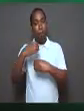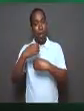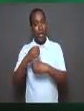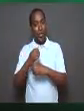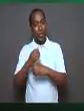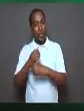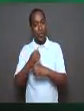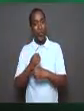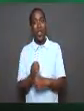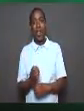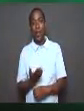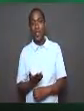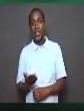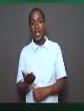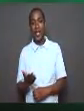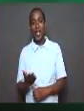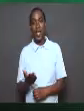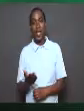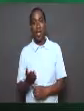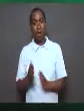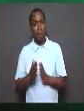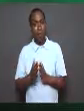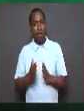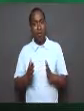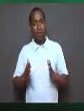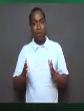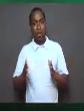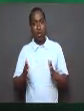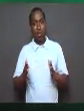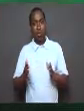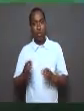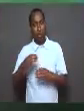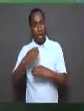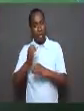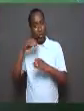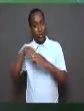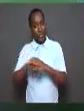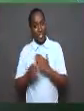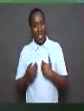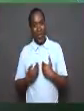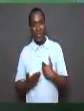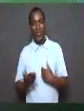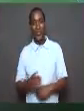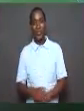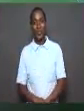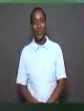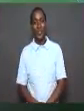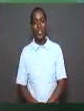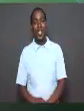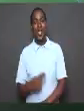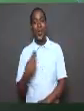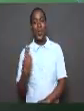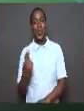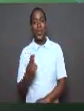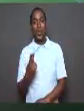Microscopes are instruments for magnifying specimens. They have been used for